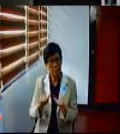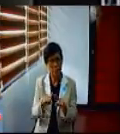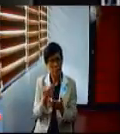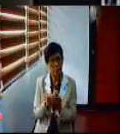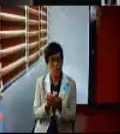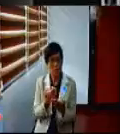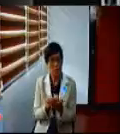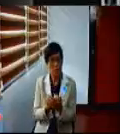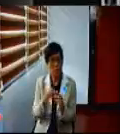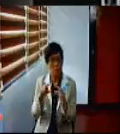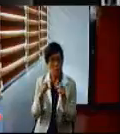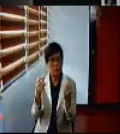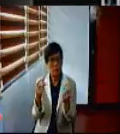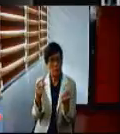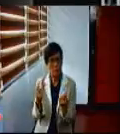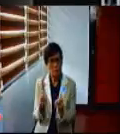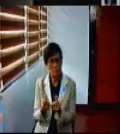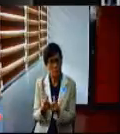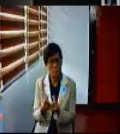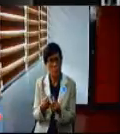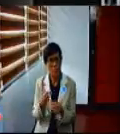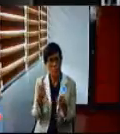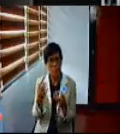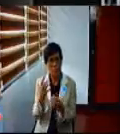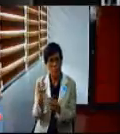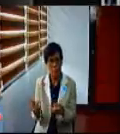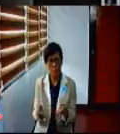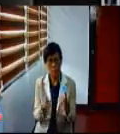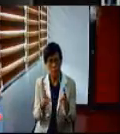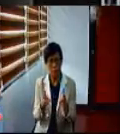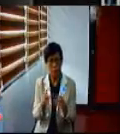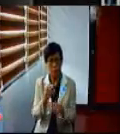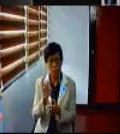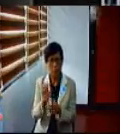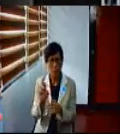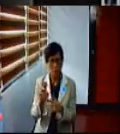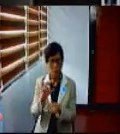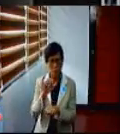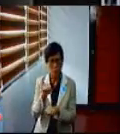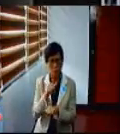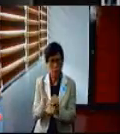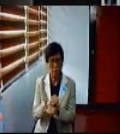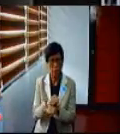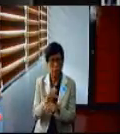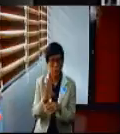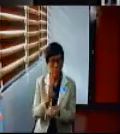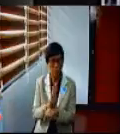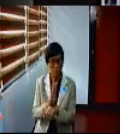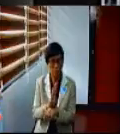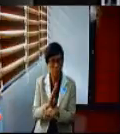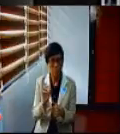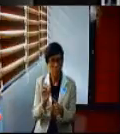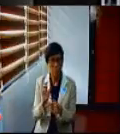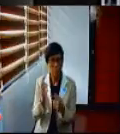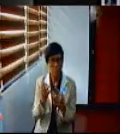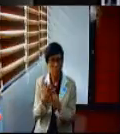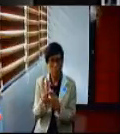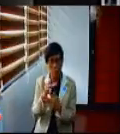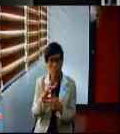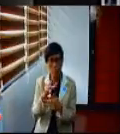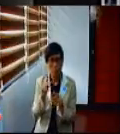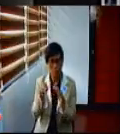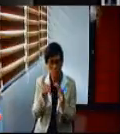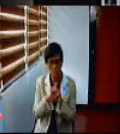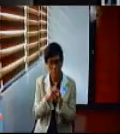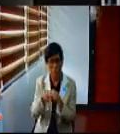entity in many ways, either through state-owned enterprises or through private-public partnerships or